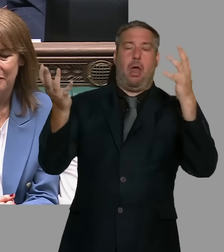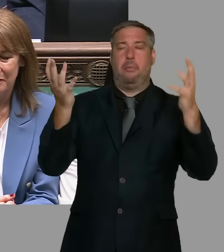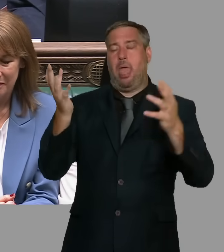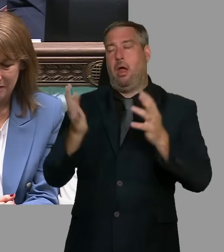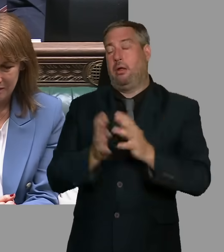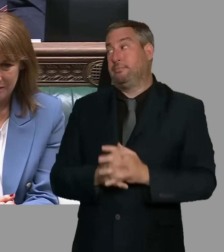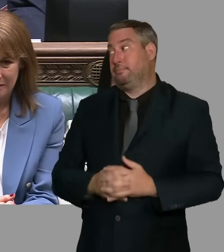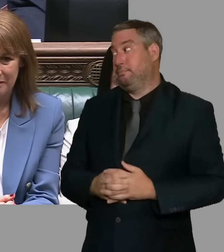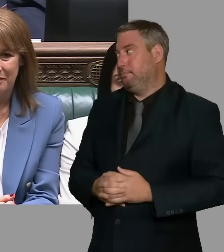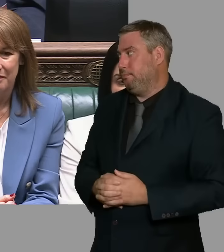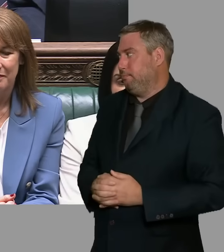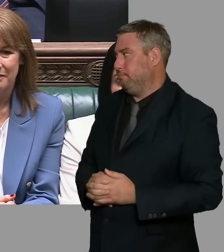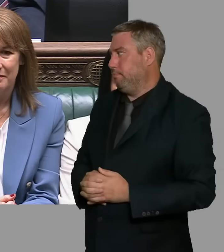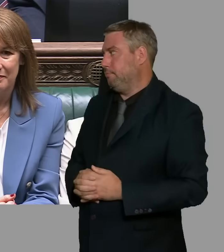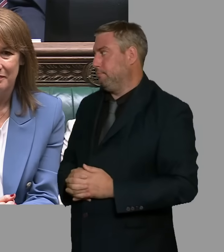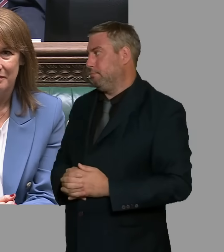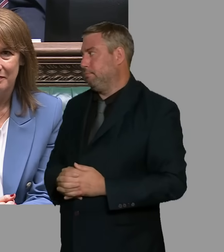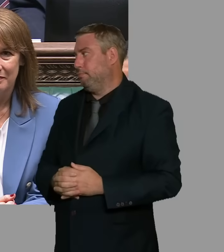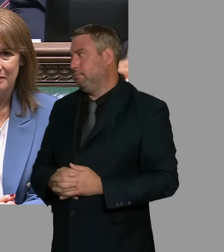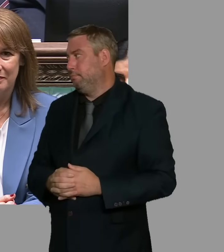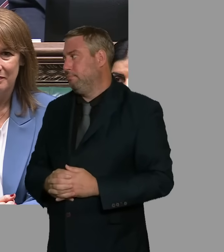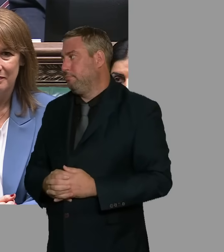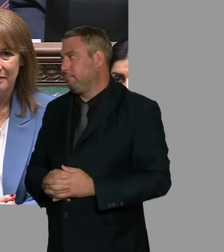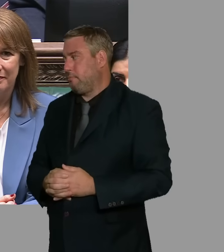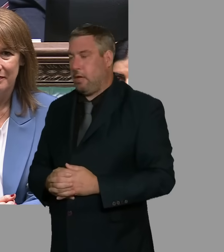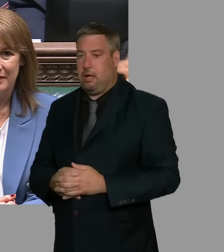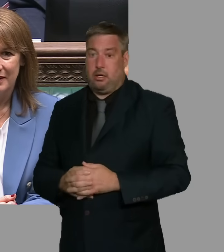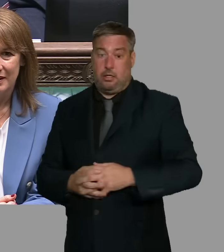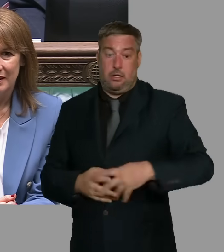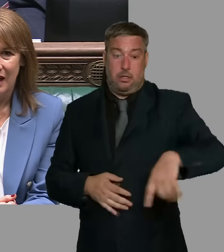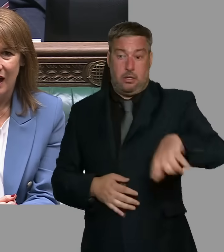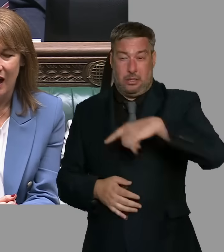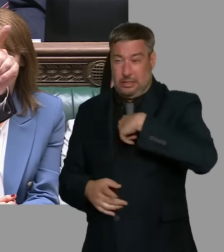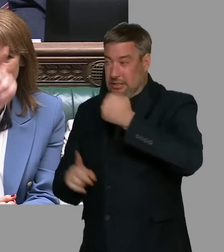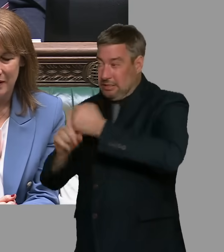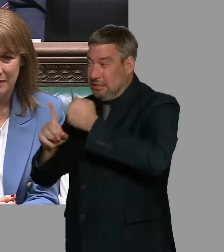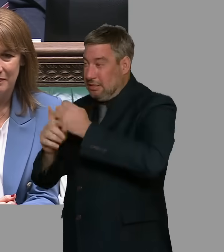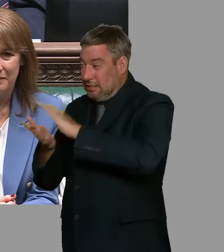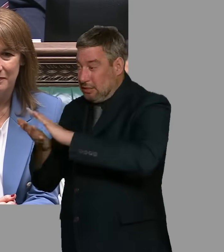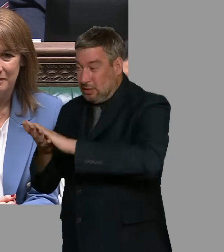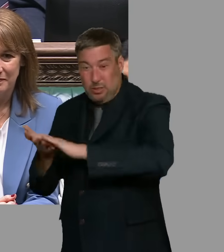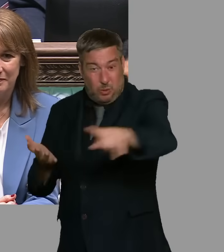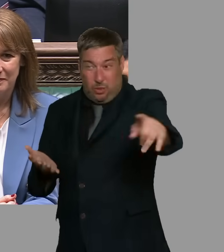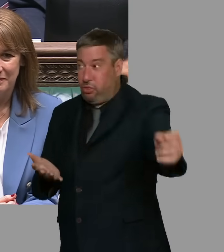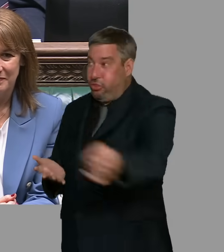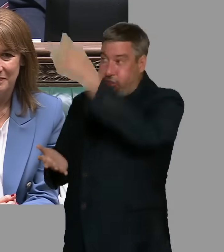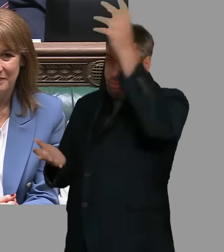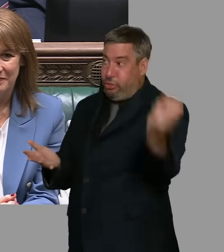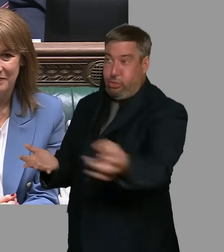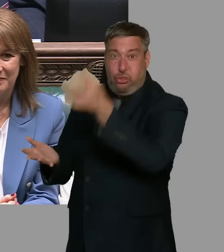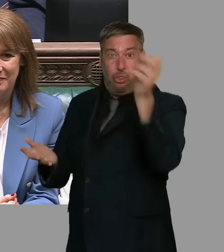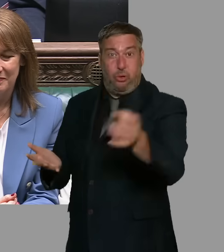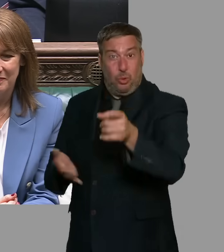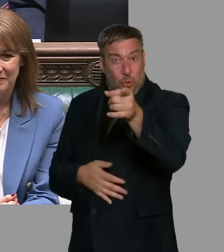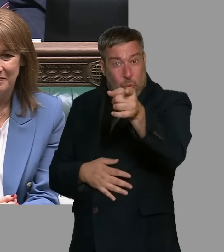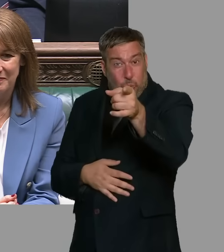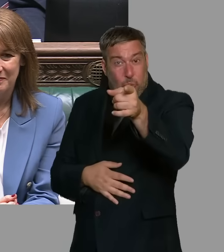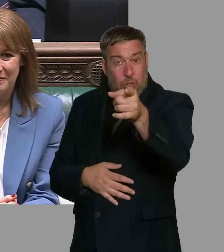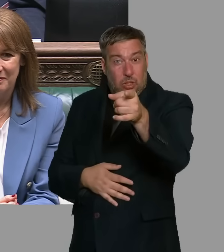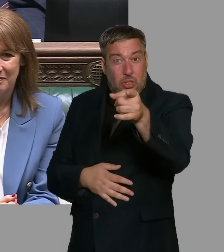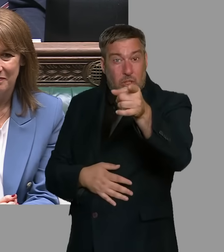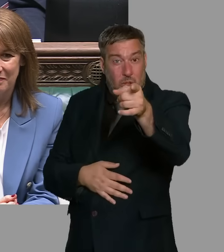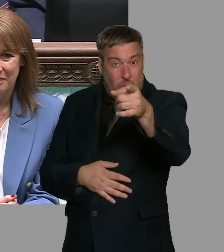Mr. Speaker, down. Wages, investment and deportations up. And now we're stepping up defence